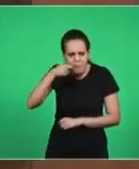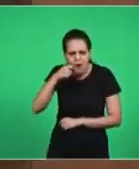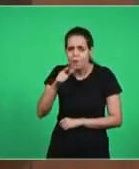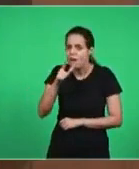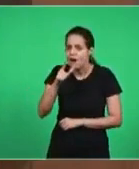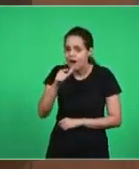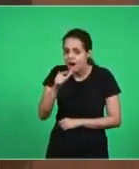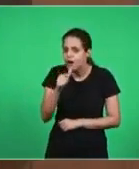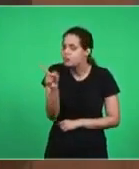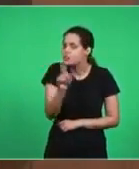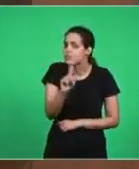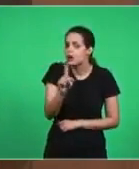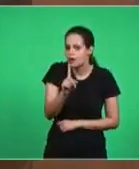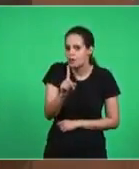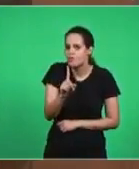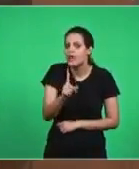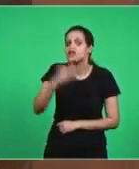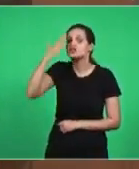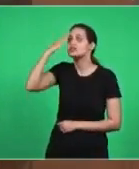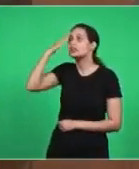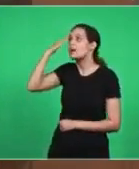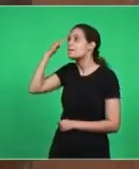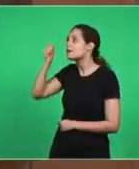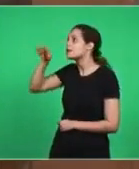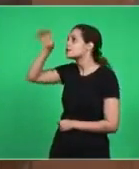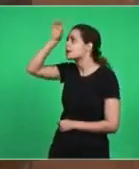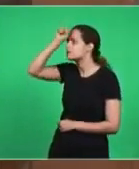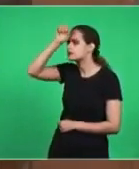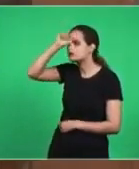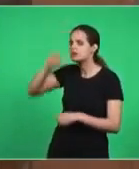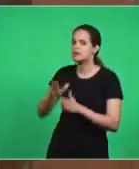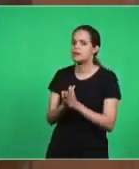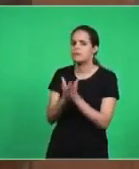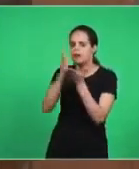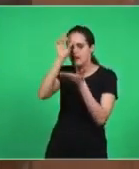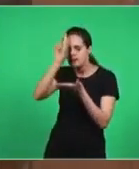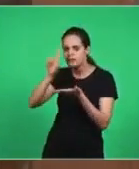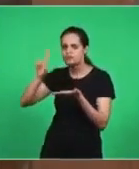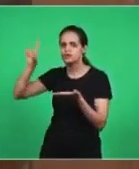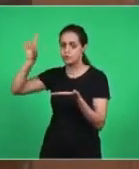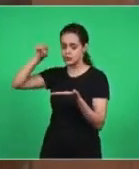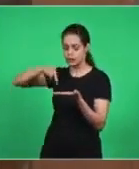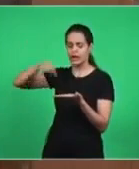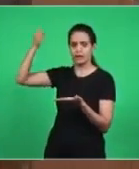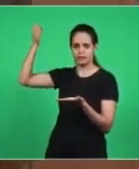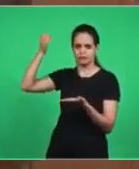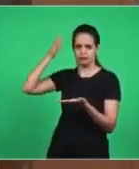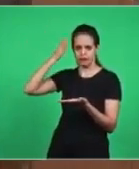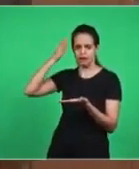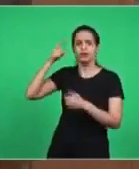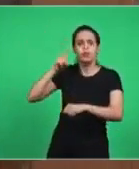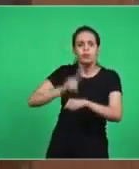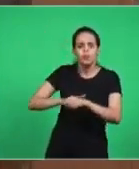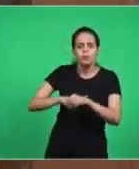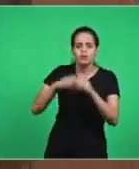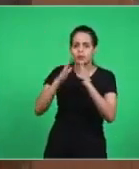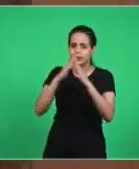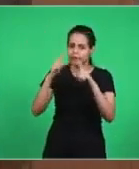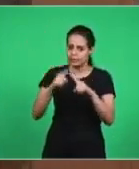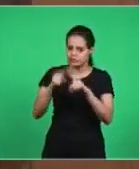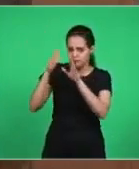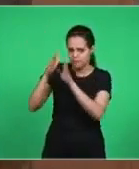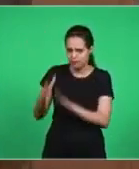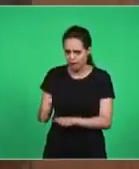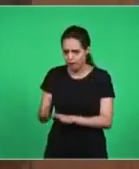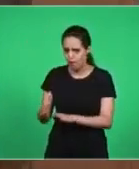or of water, but of hearing the word of God. So this revealed word, my brethren, the world, when the church is left, the world will